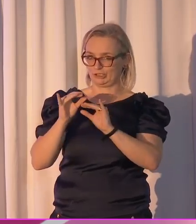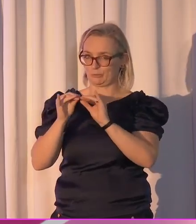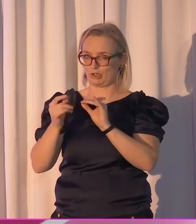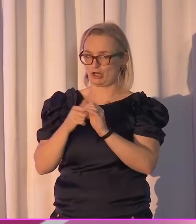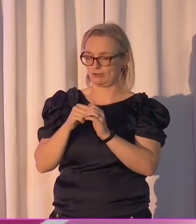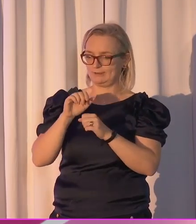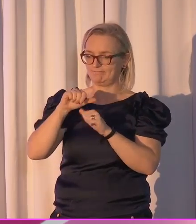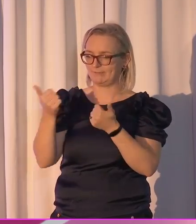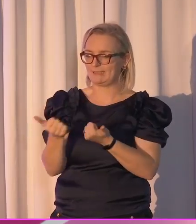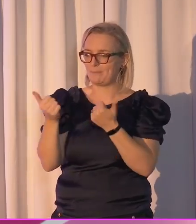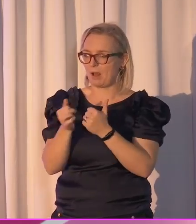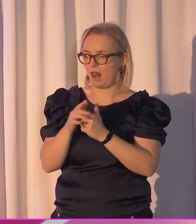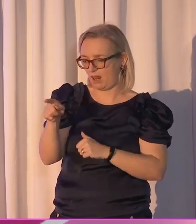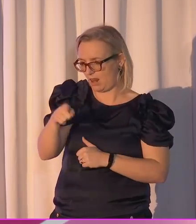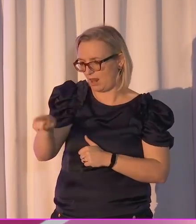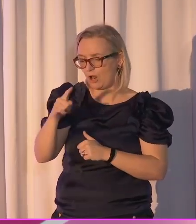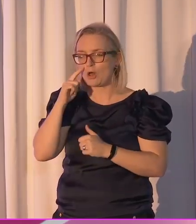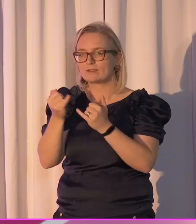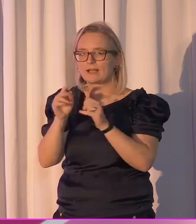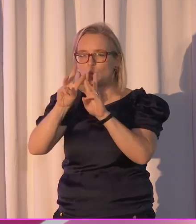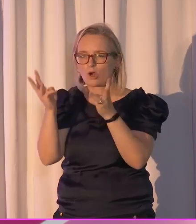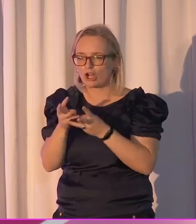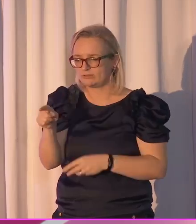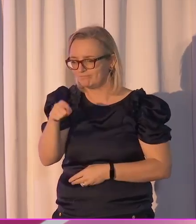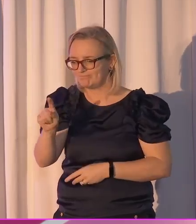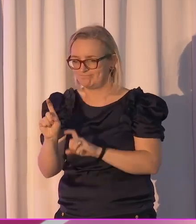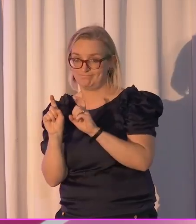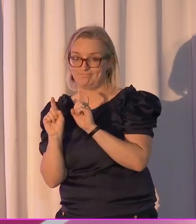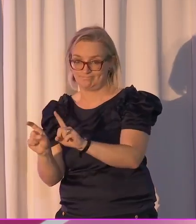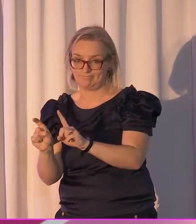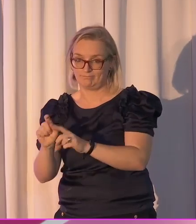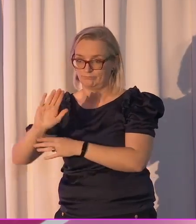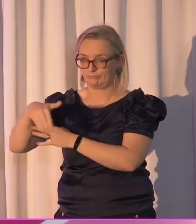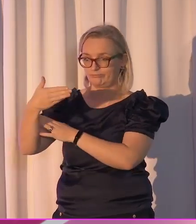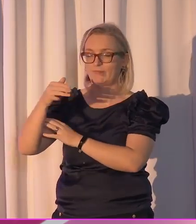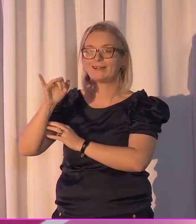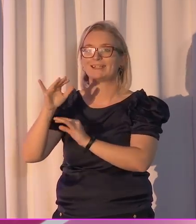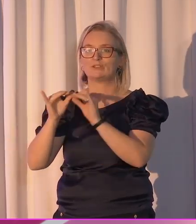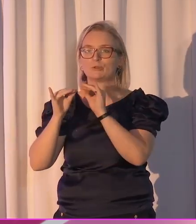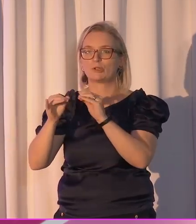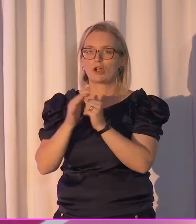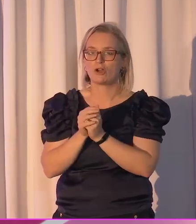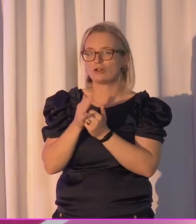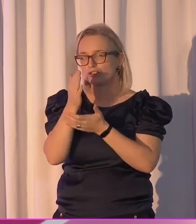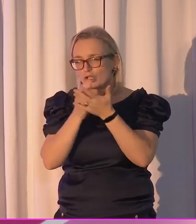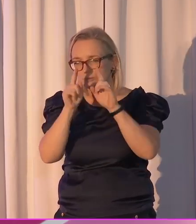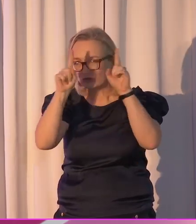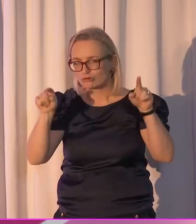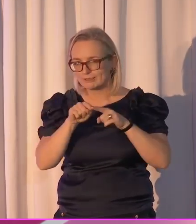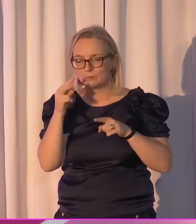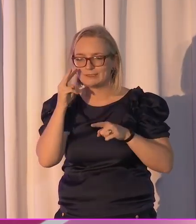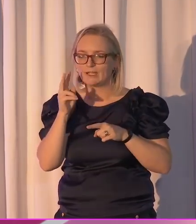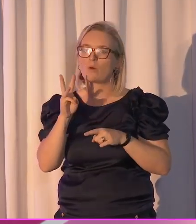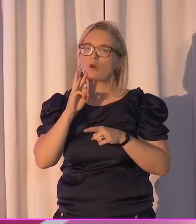of your screen. It's the one that looks like a little globe. On some screens, it might be organised under the More